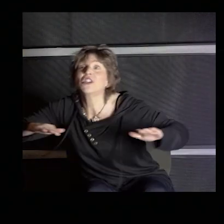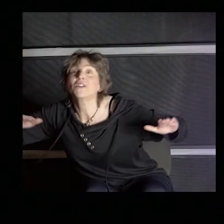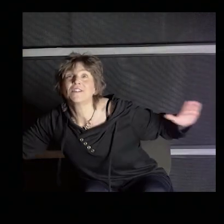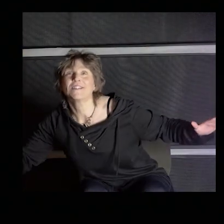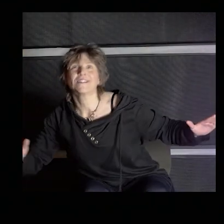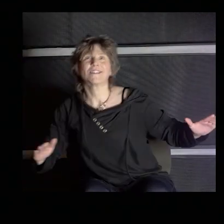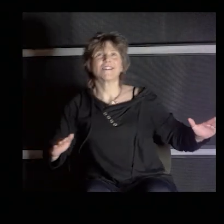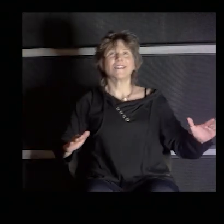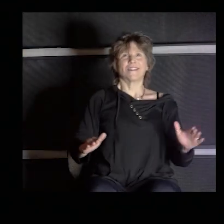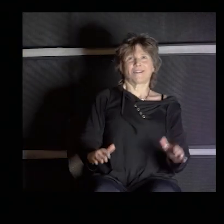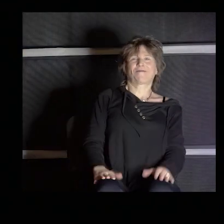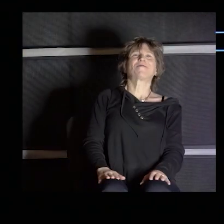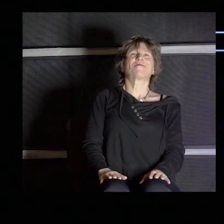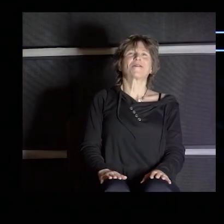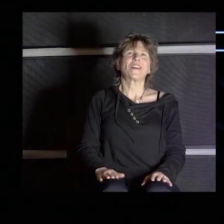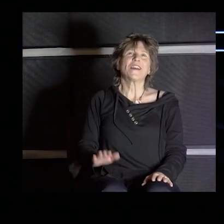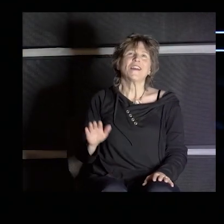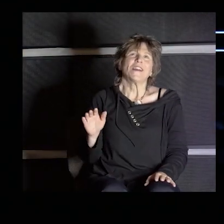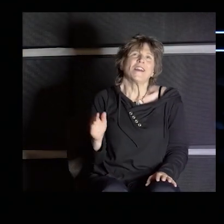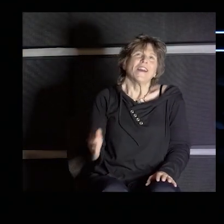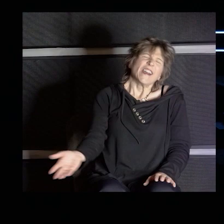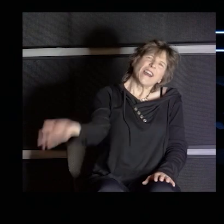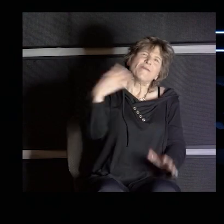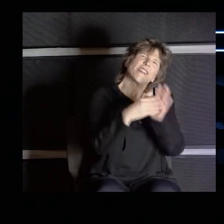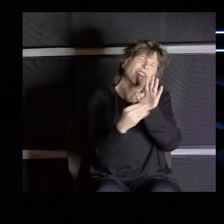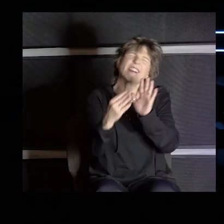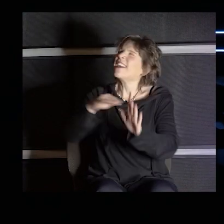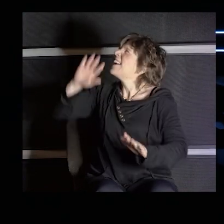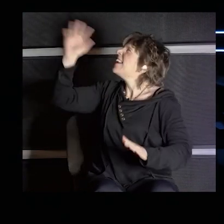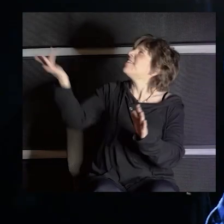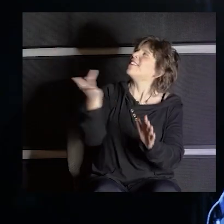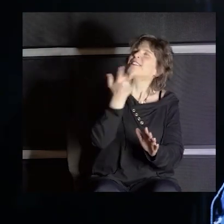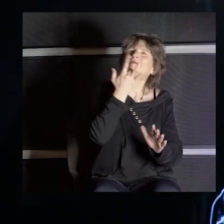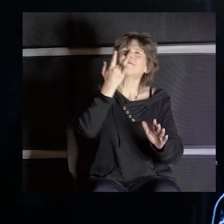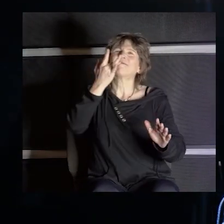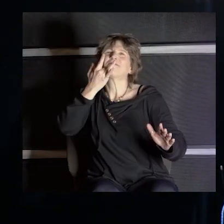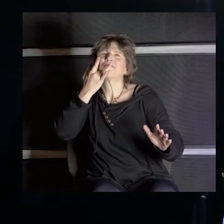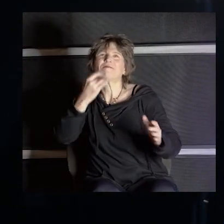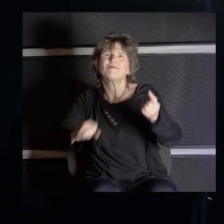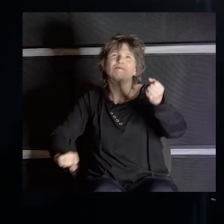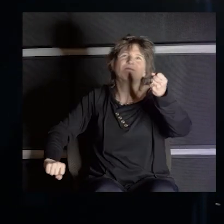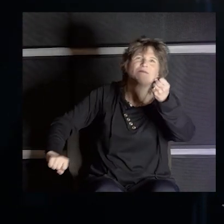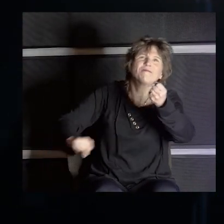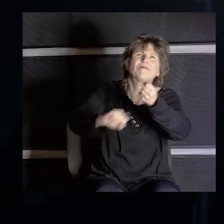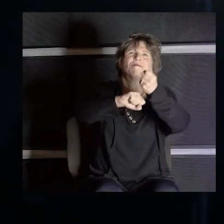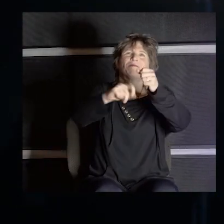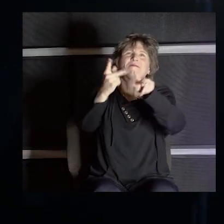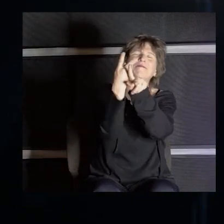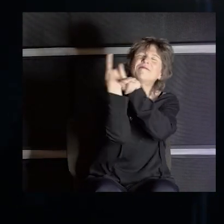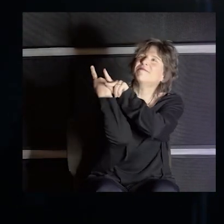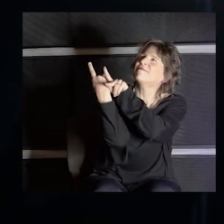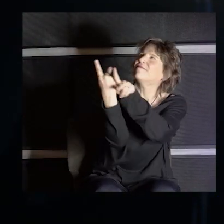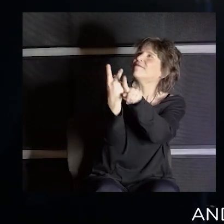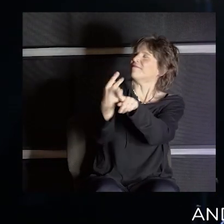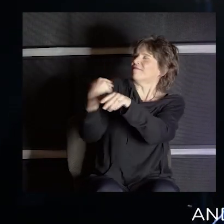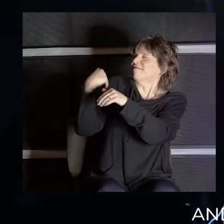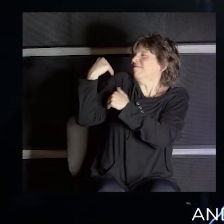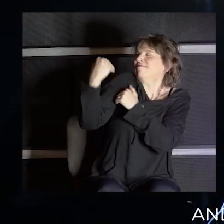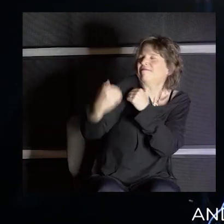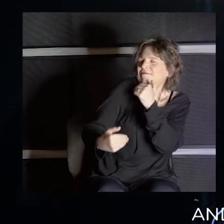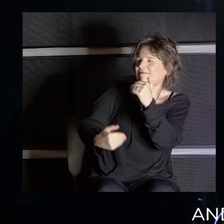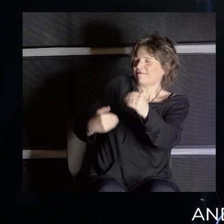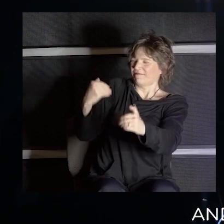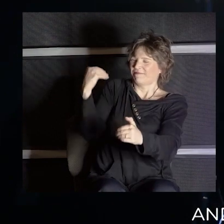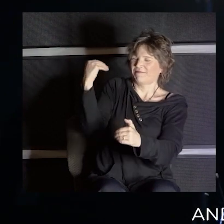Children and their children and their children. Come on. May his favor be upon you and